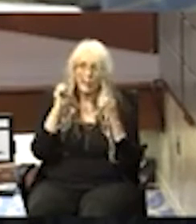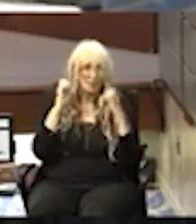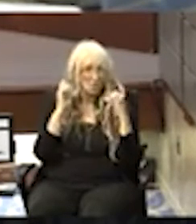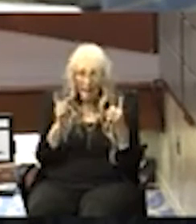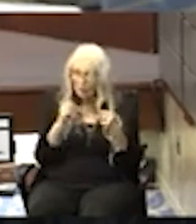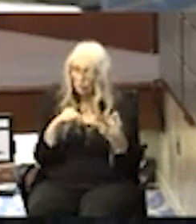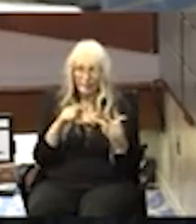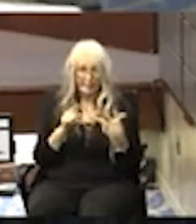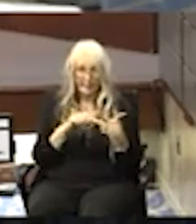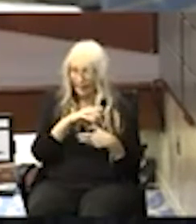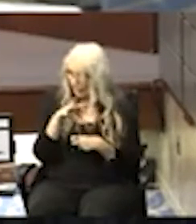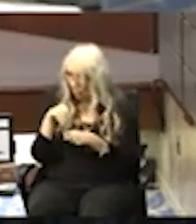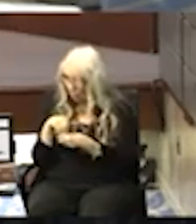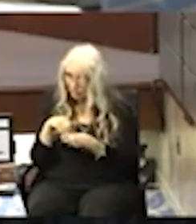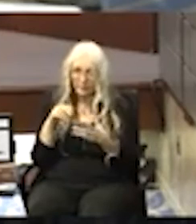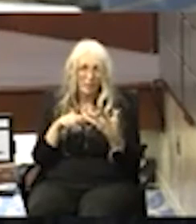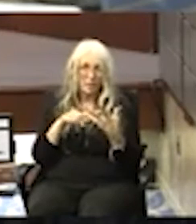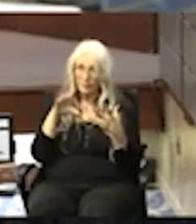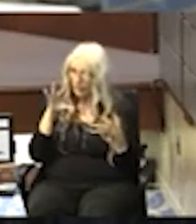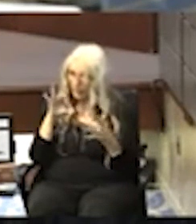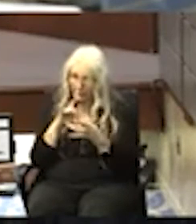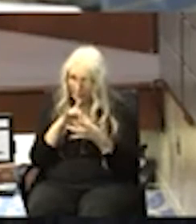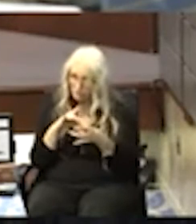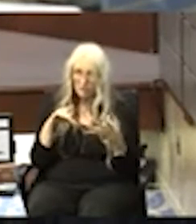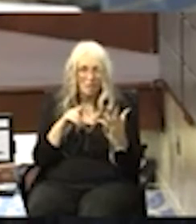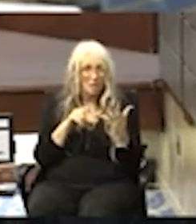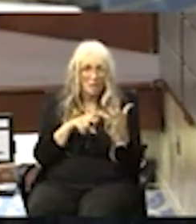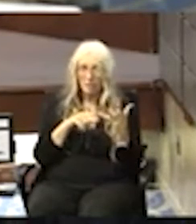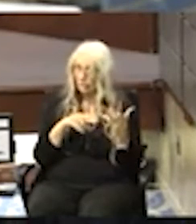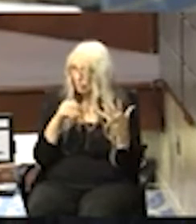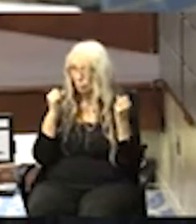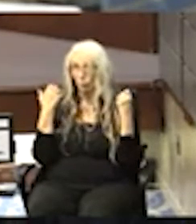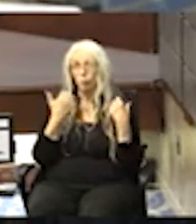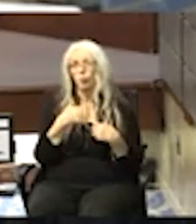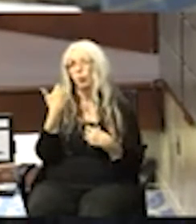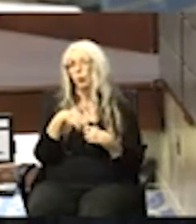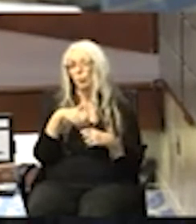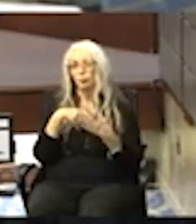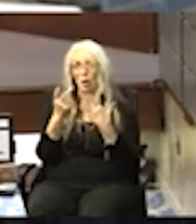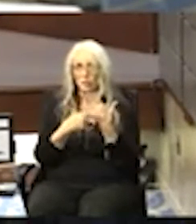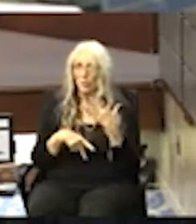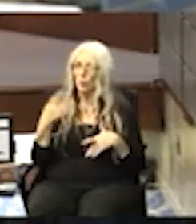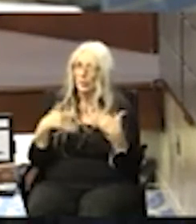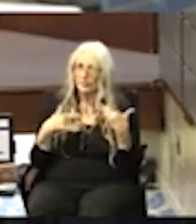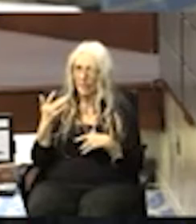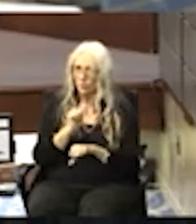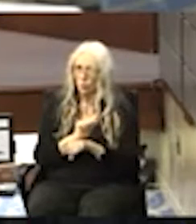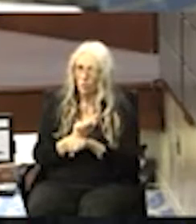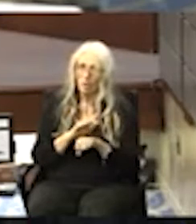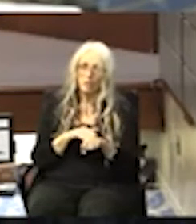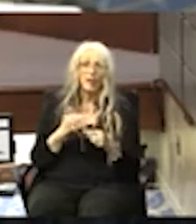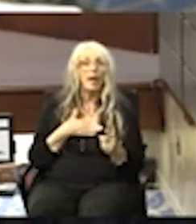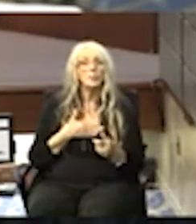educational, the inclusivity, the connections. This is a dynamic project that we're excited to be working on and happy to take